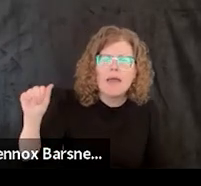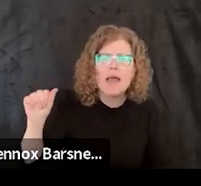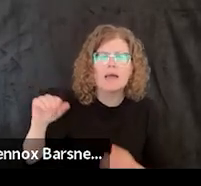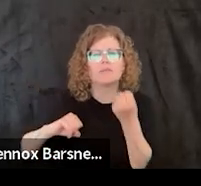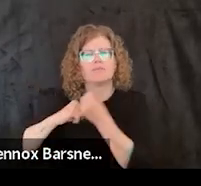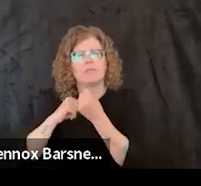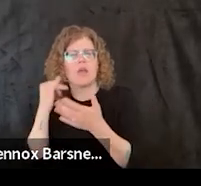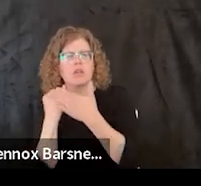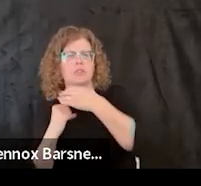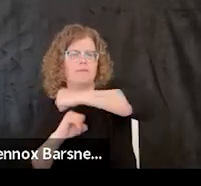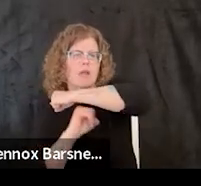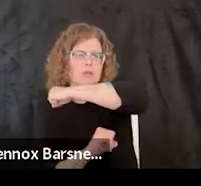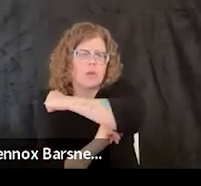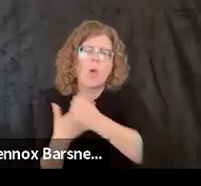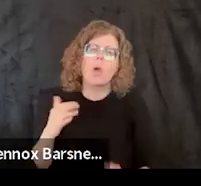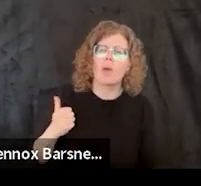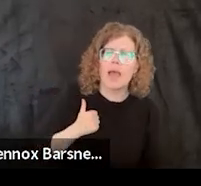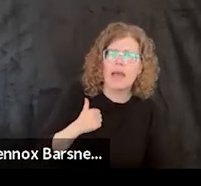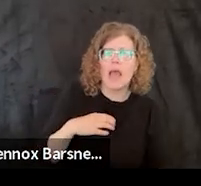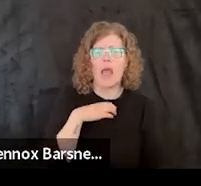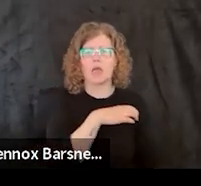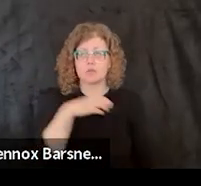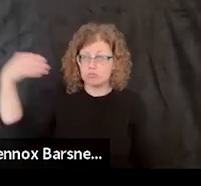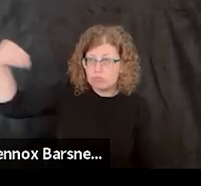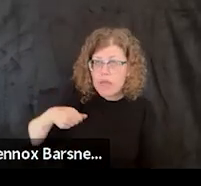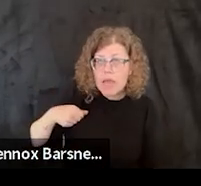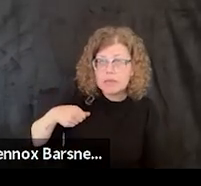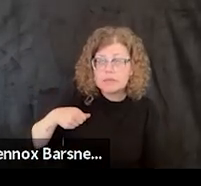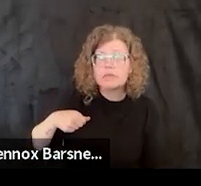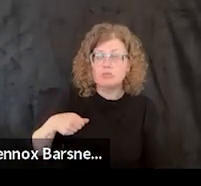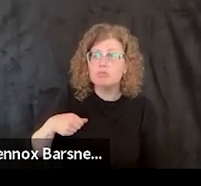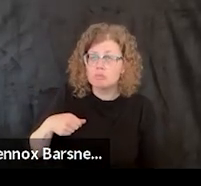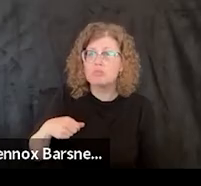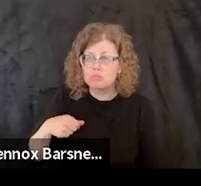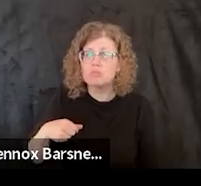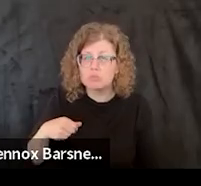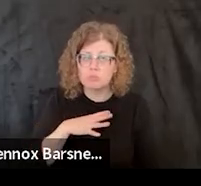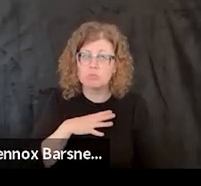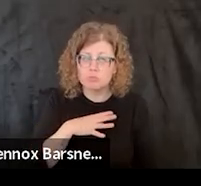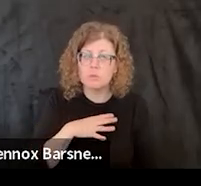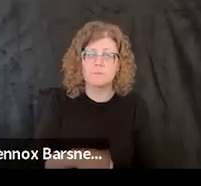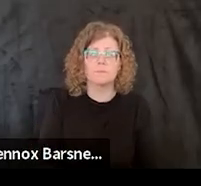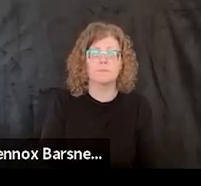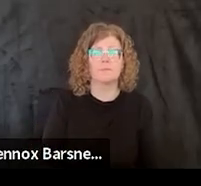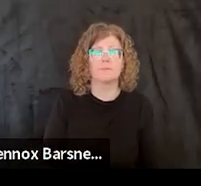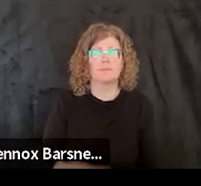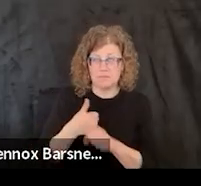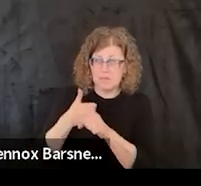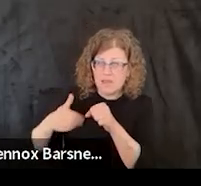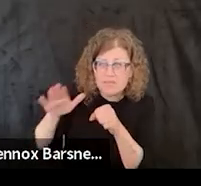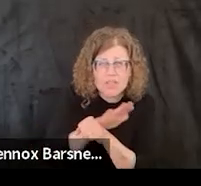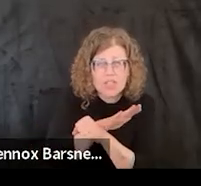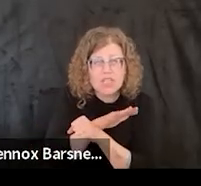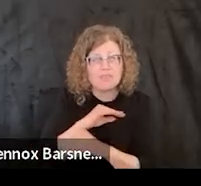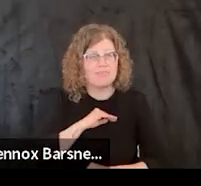the Arts, that fully covers your proposed project expenses, you will not be able to also accept funds from